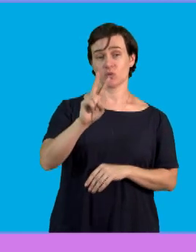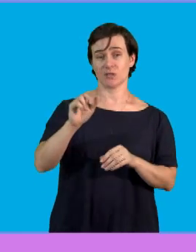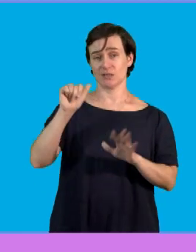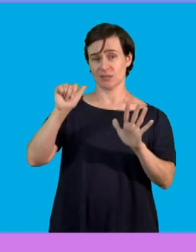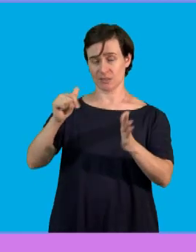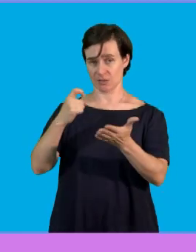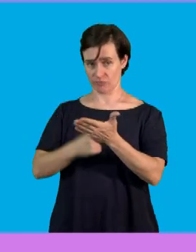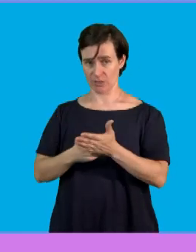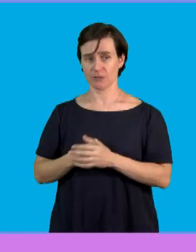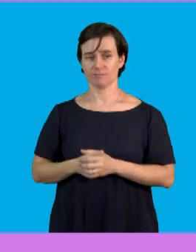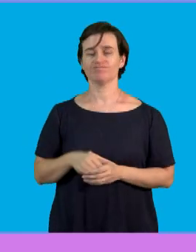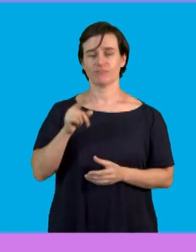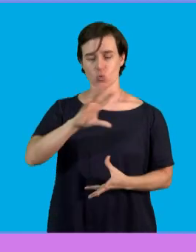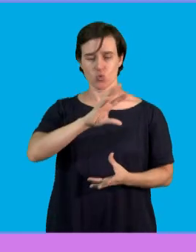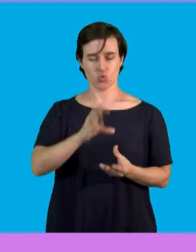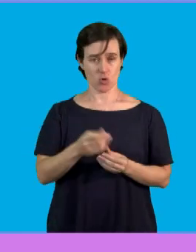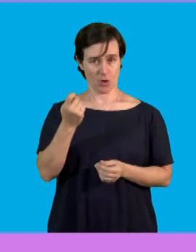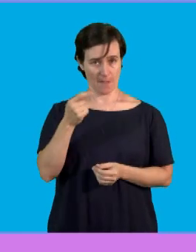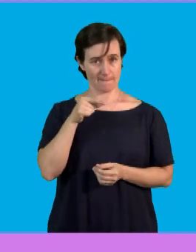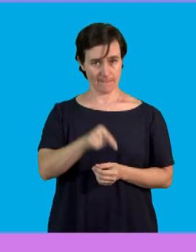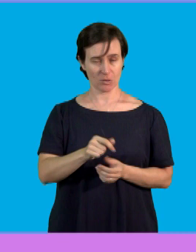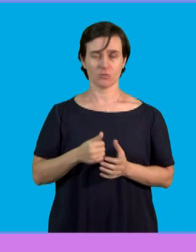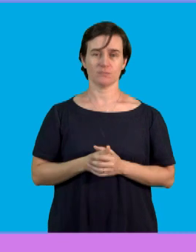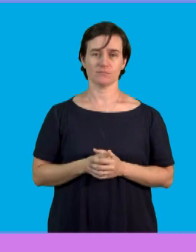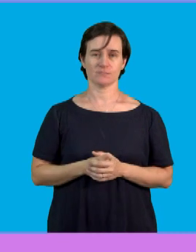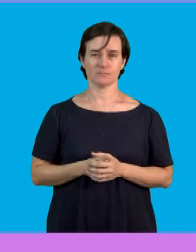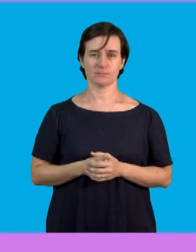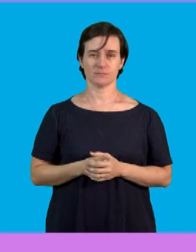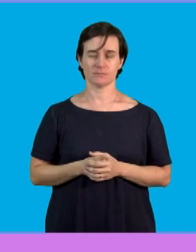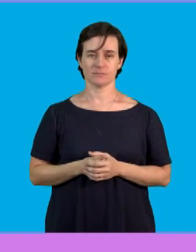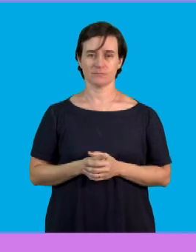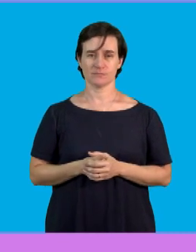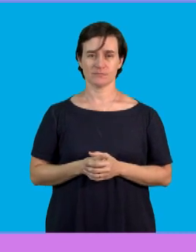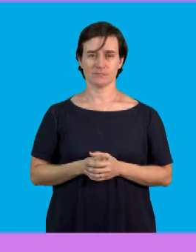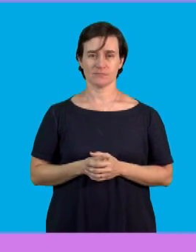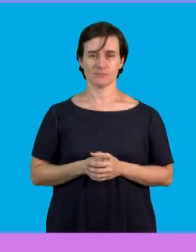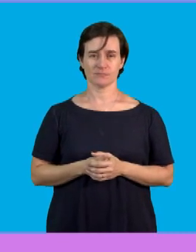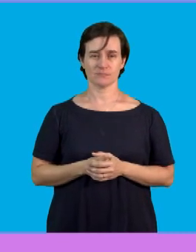36,226. So this is the total amount that will be paid back on this loan.